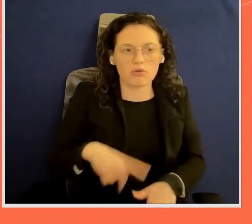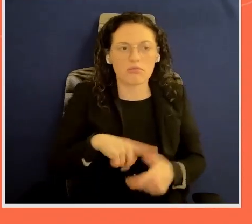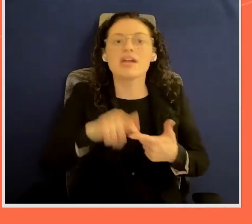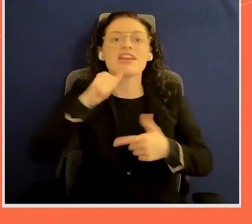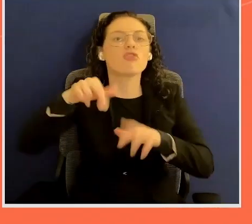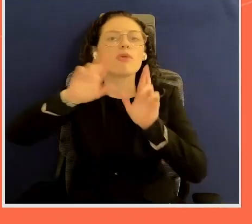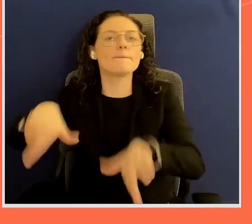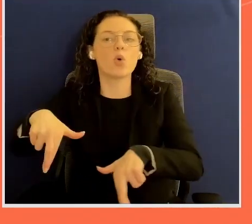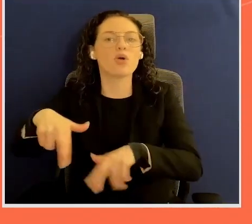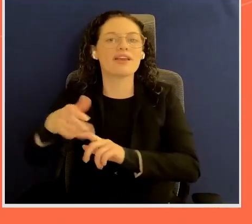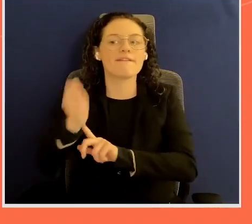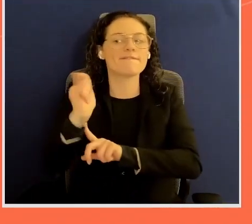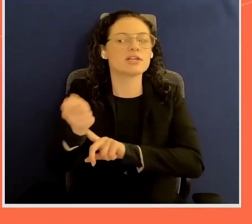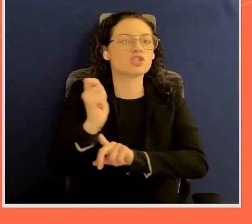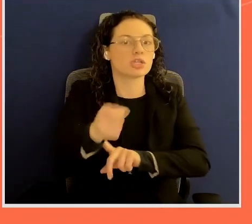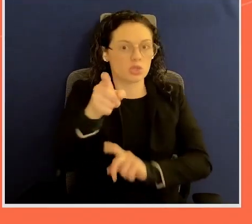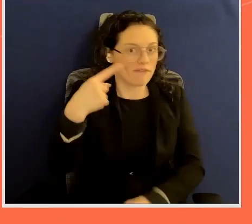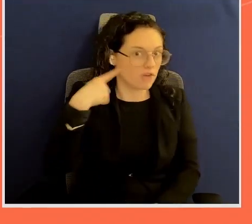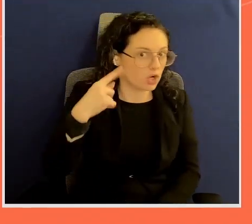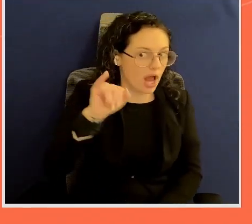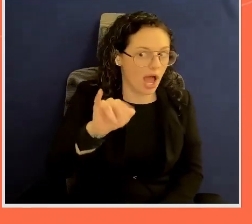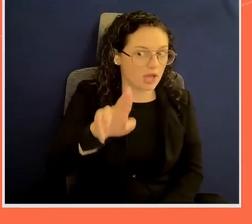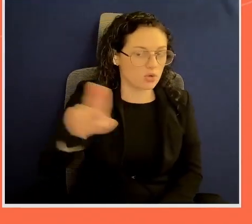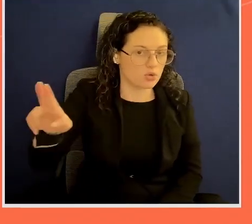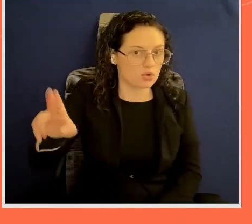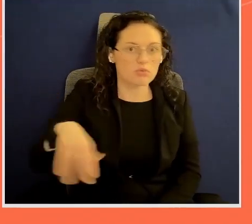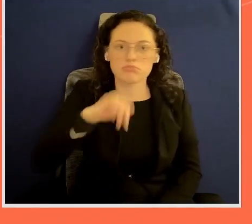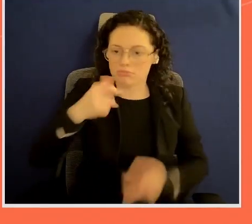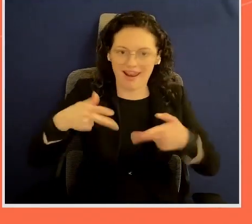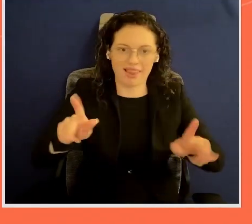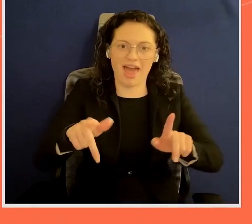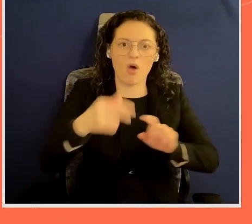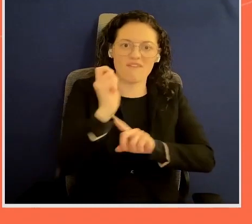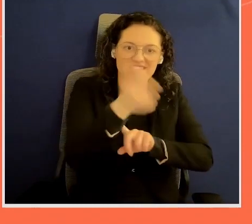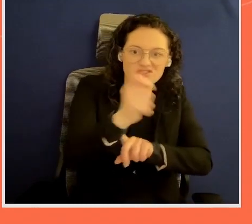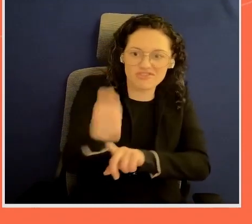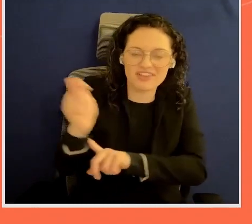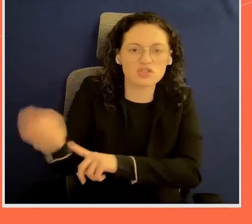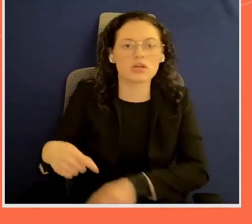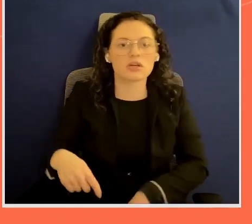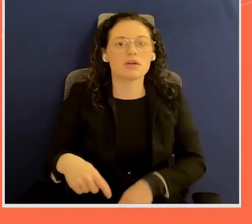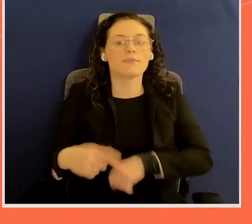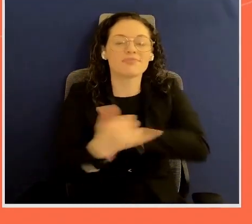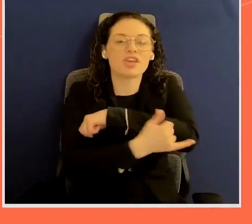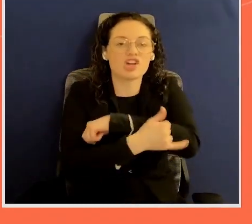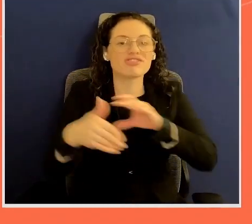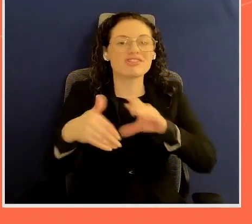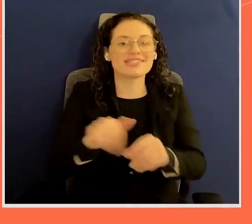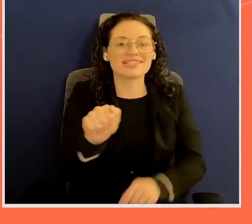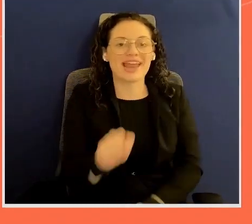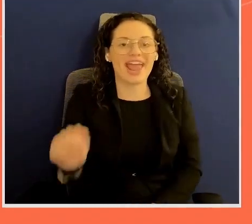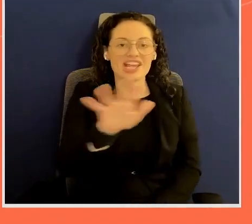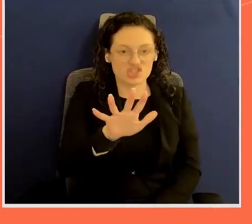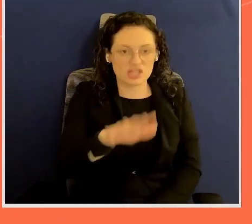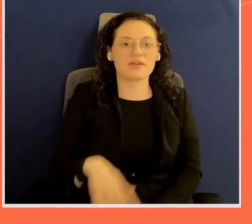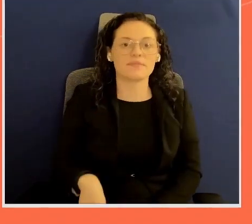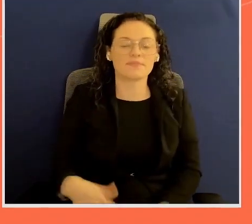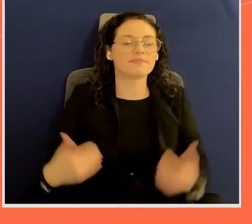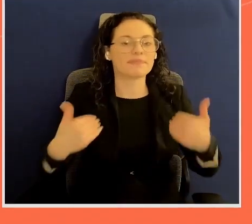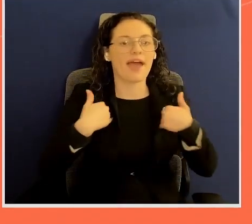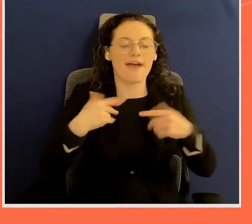as we have had to bounce this meeting from one moment to the next, and even this year postponed for a period of